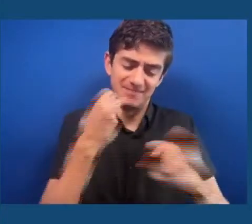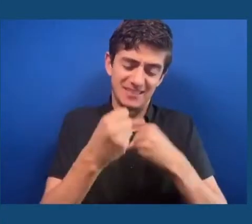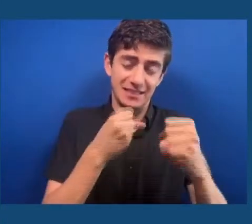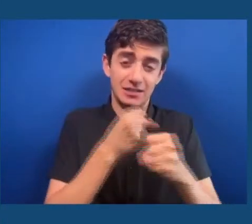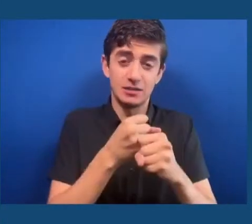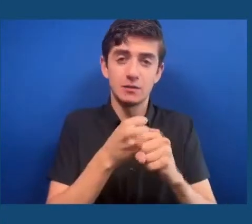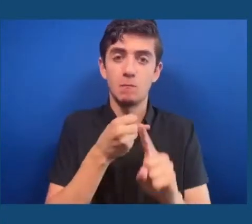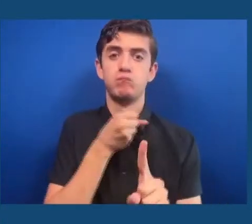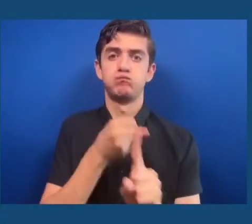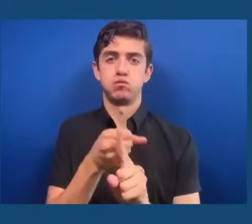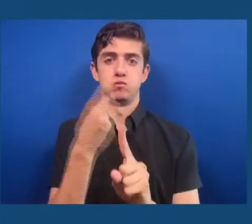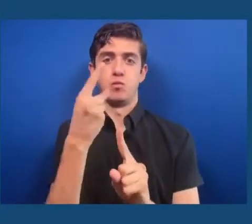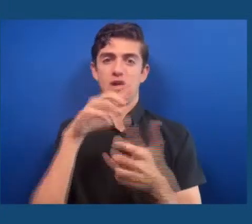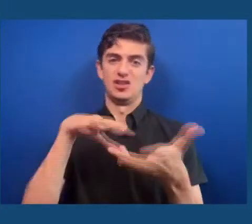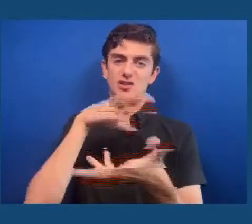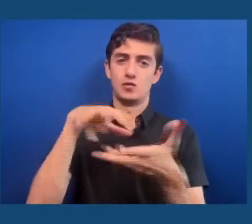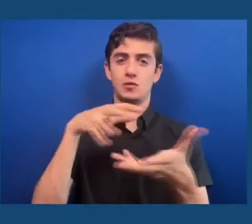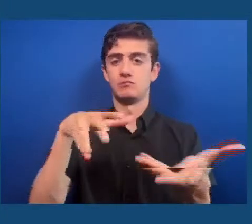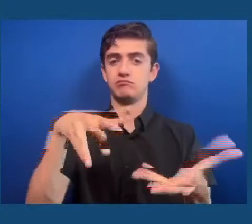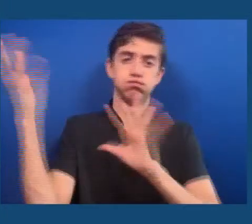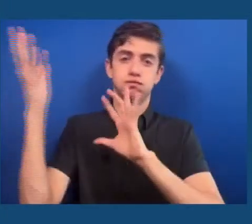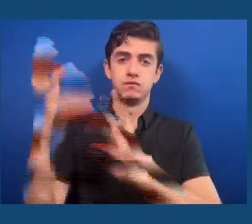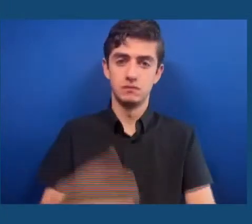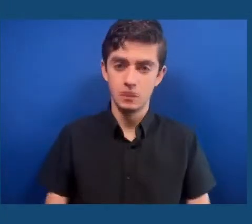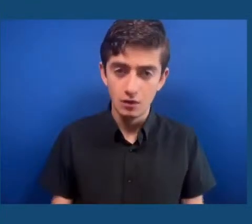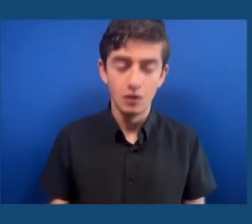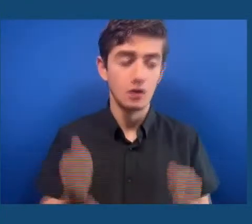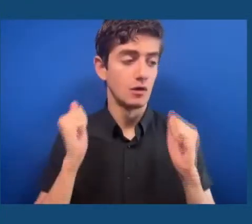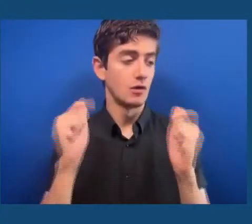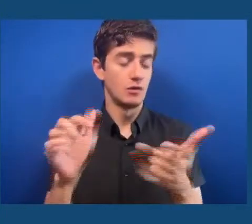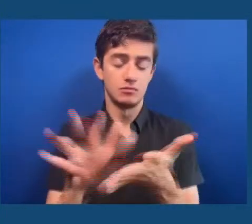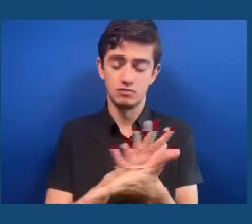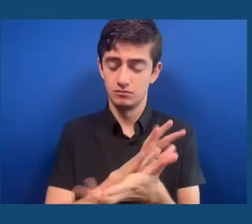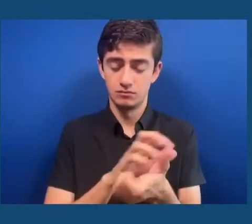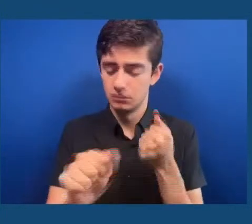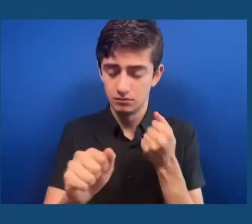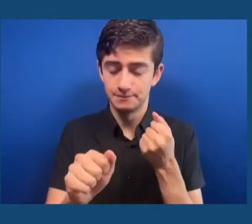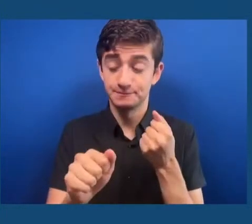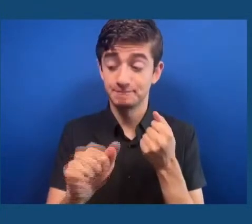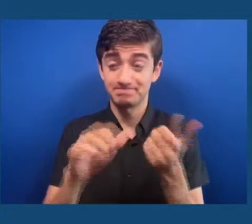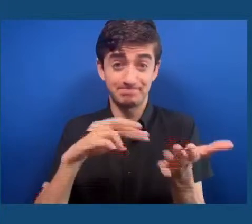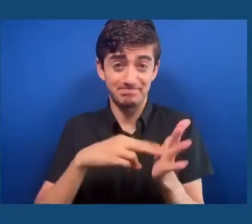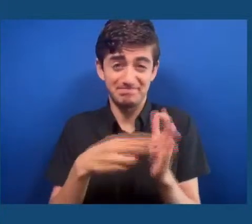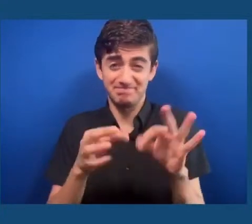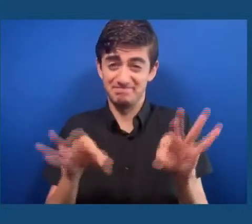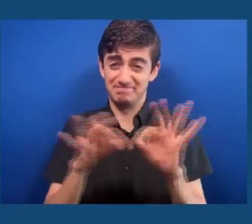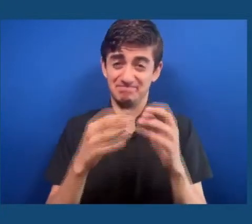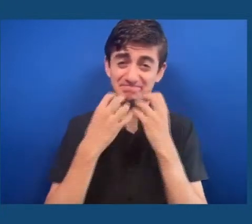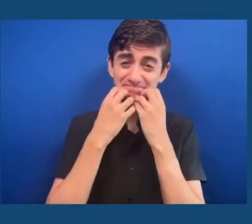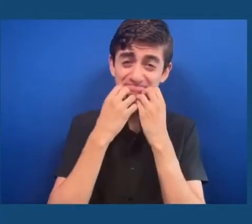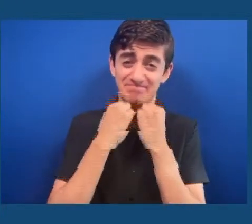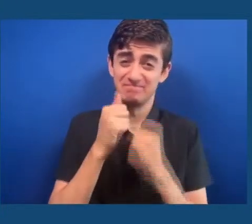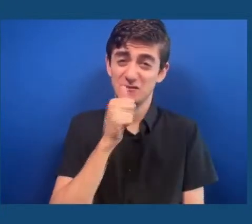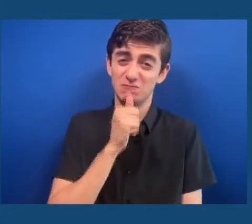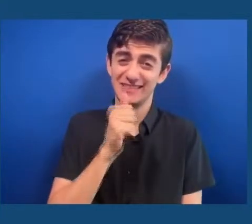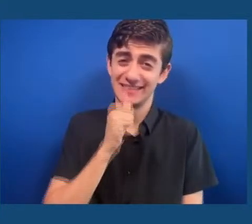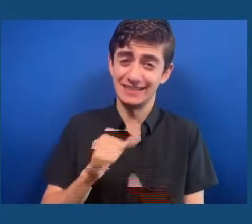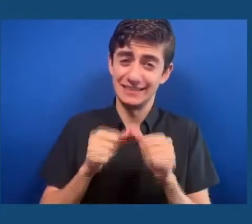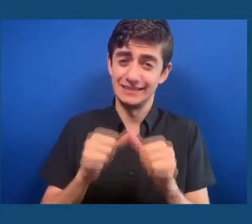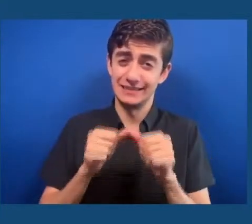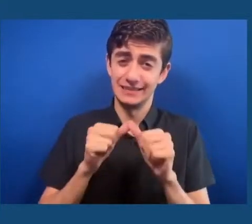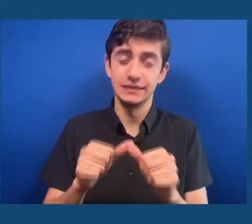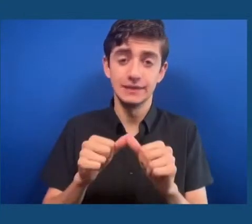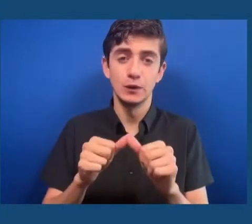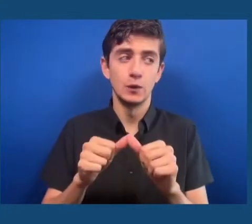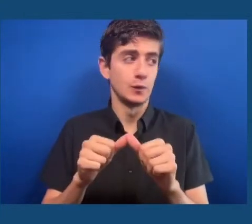instant. Why we have to build up our resiliency. This is the peak of hurricane season. It is